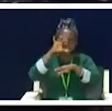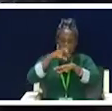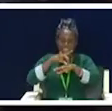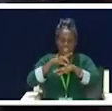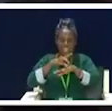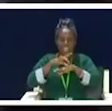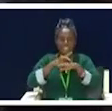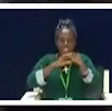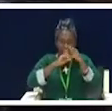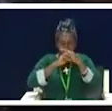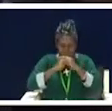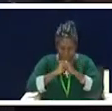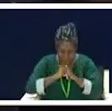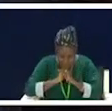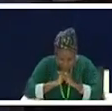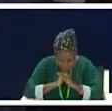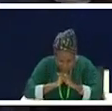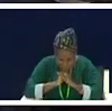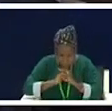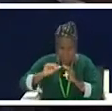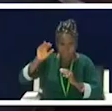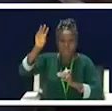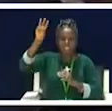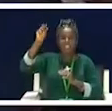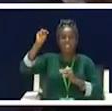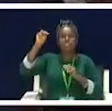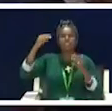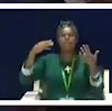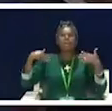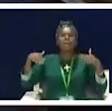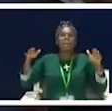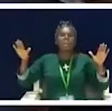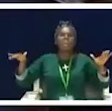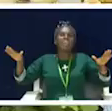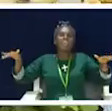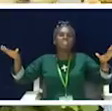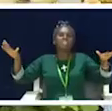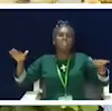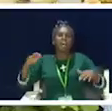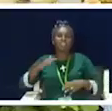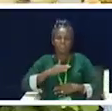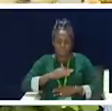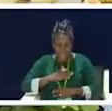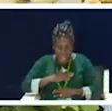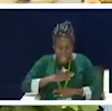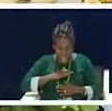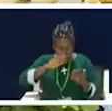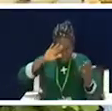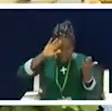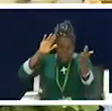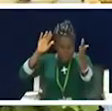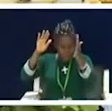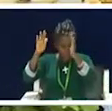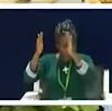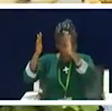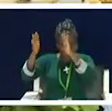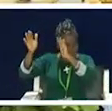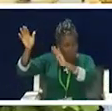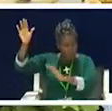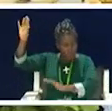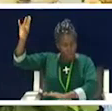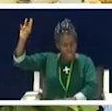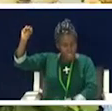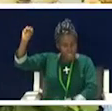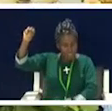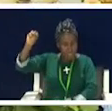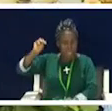Heaven and earth adore Him. Evil angels bow